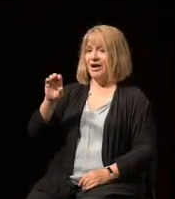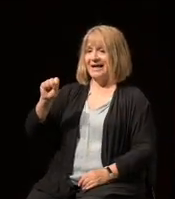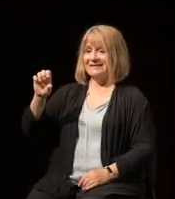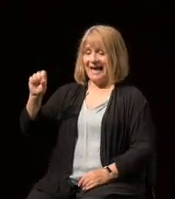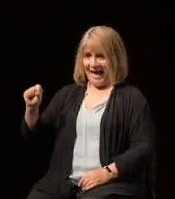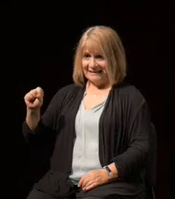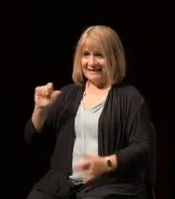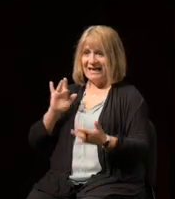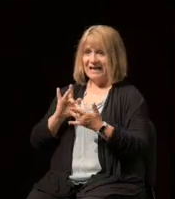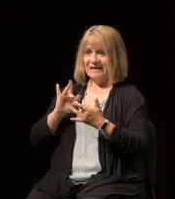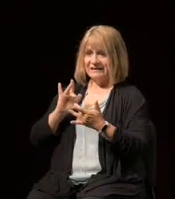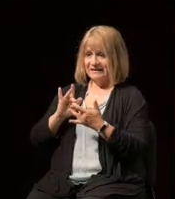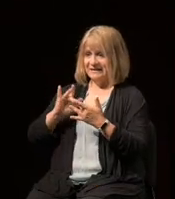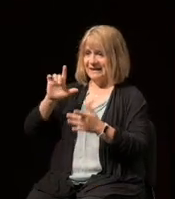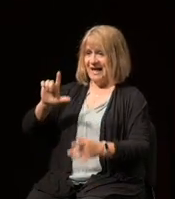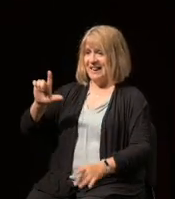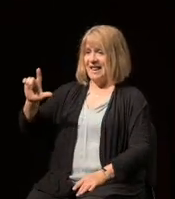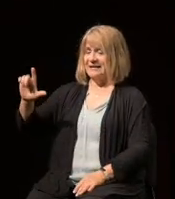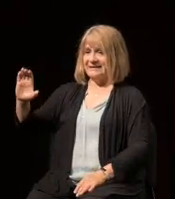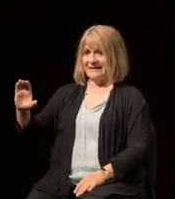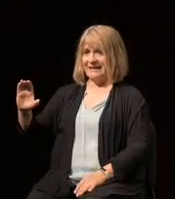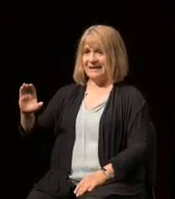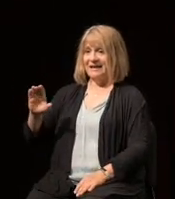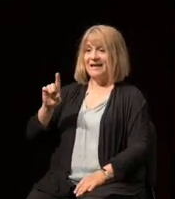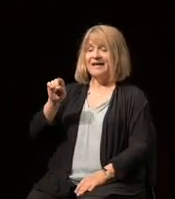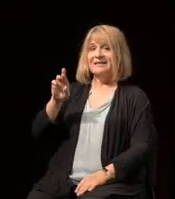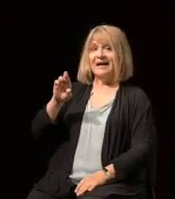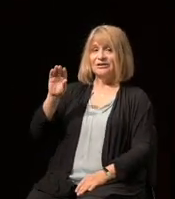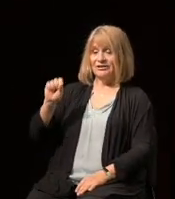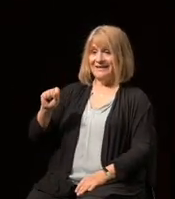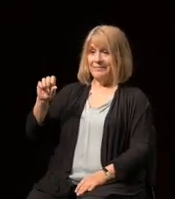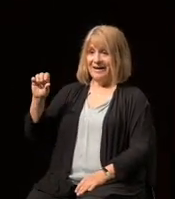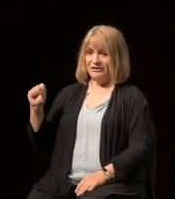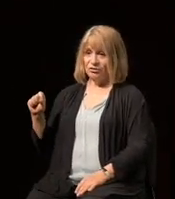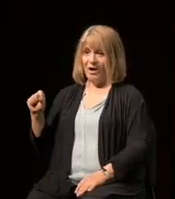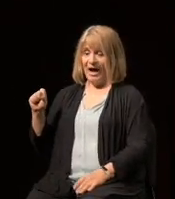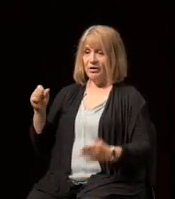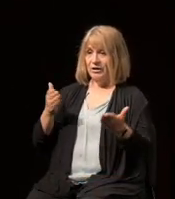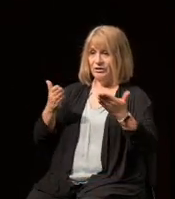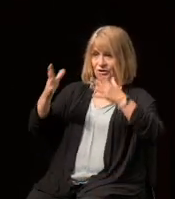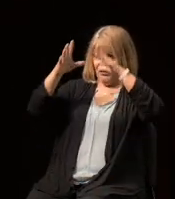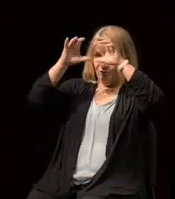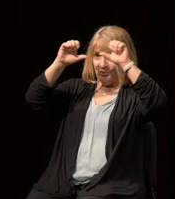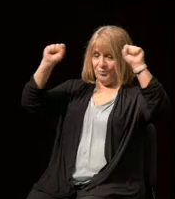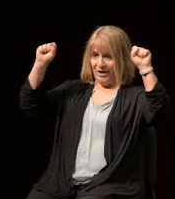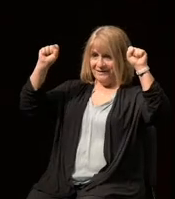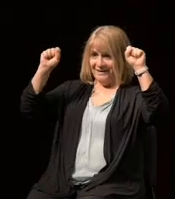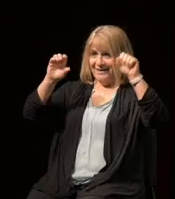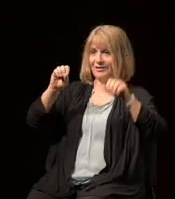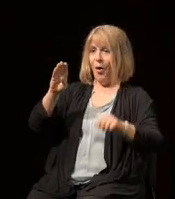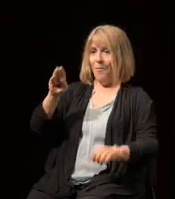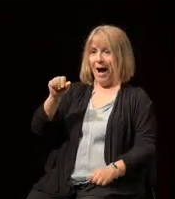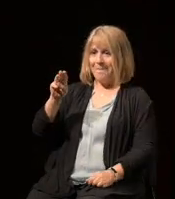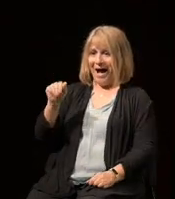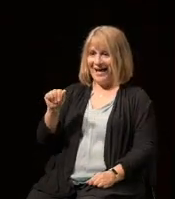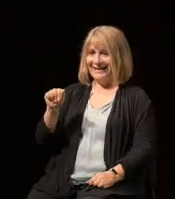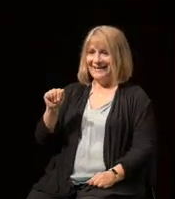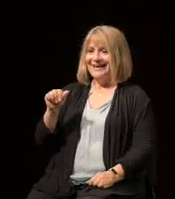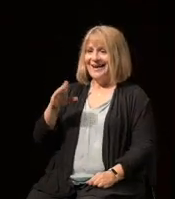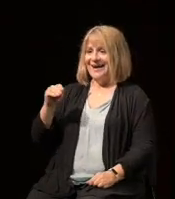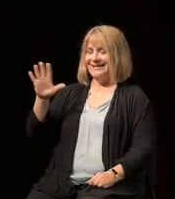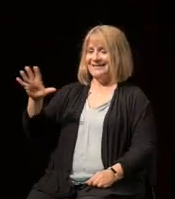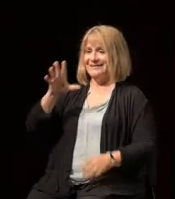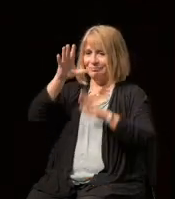Consulting, LLC. Dr. Stanback-Stroud served President Barack Obama on his President's Advisory Council